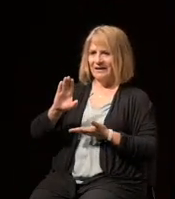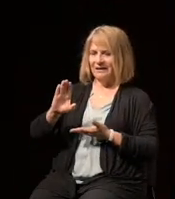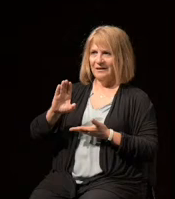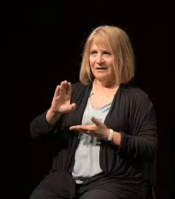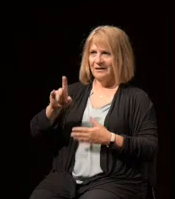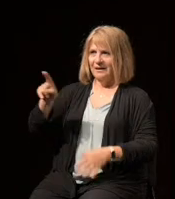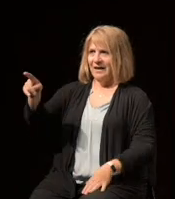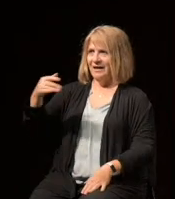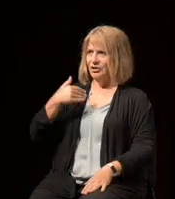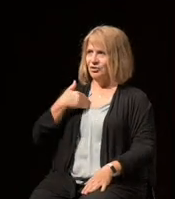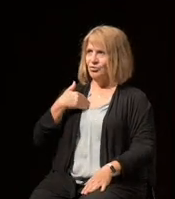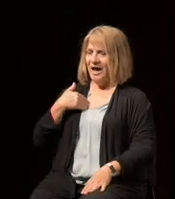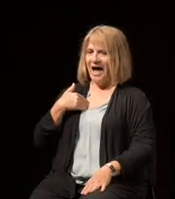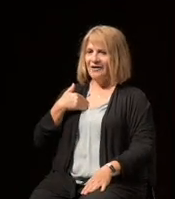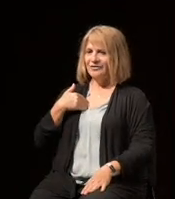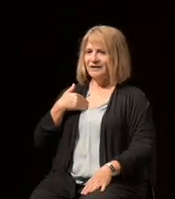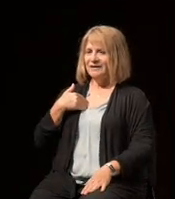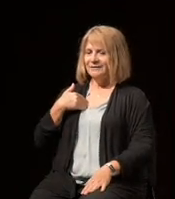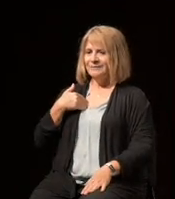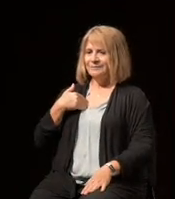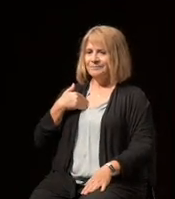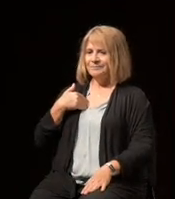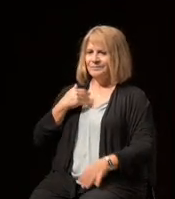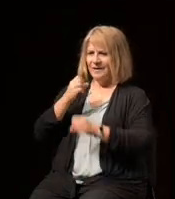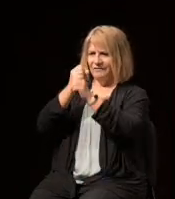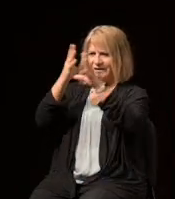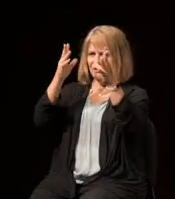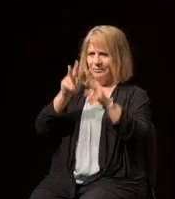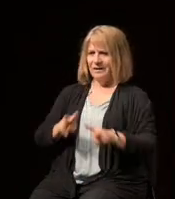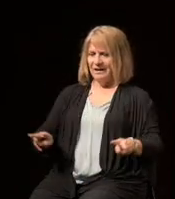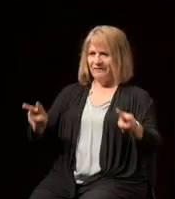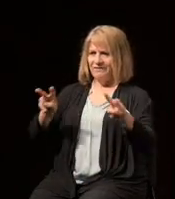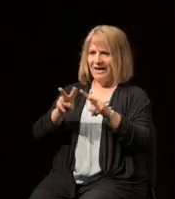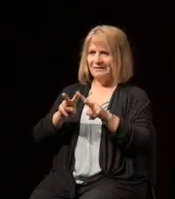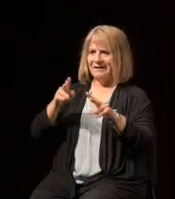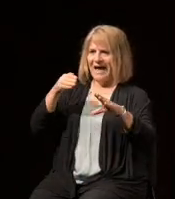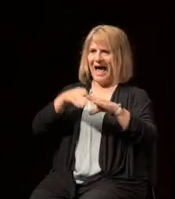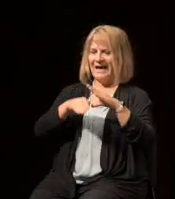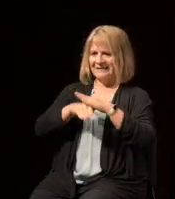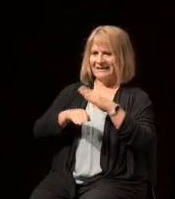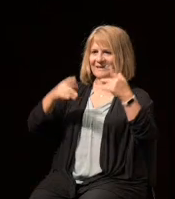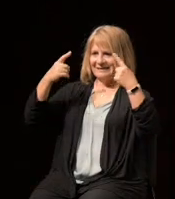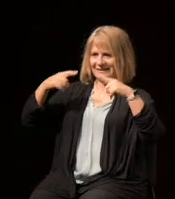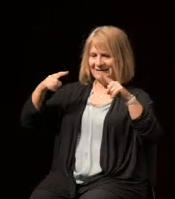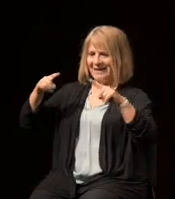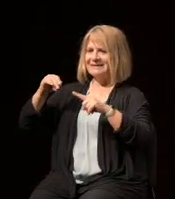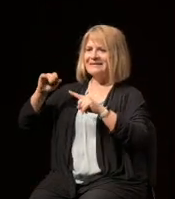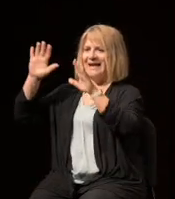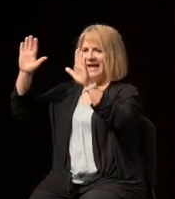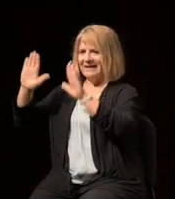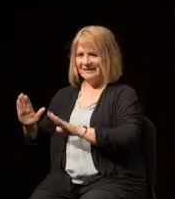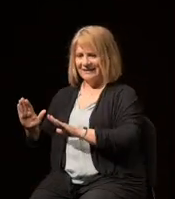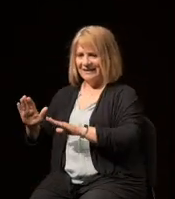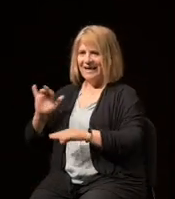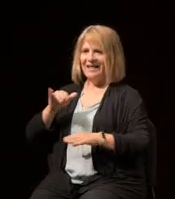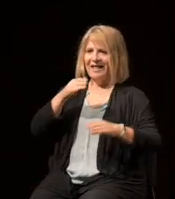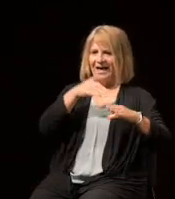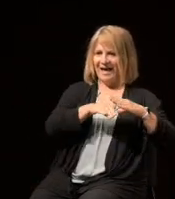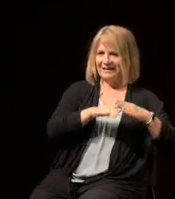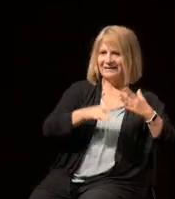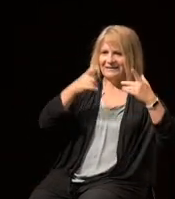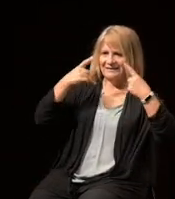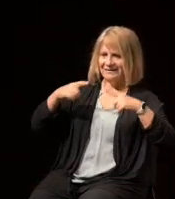have a vision, mission, you have a values of access, success, and excellence. And that access, success,